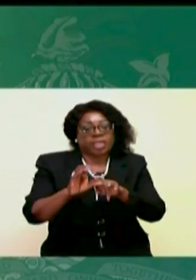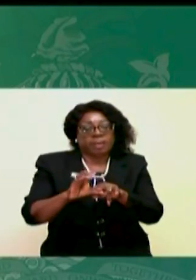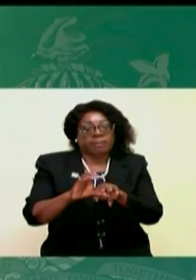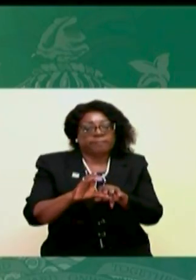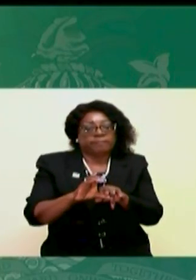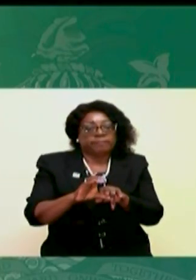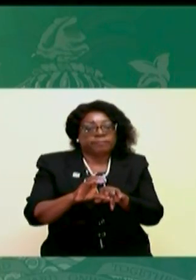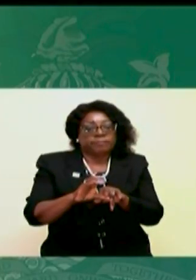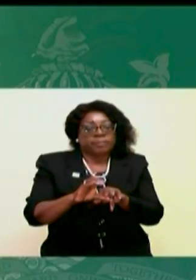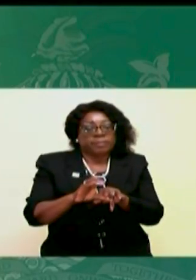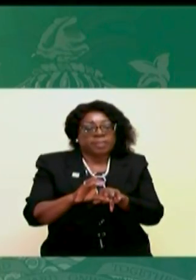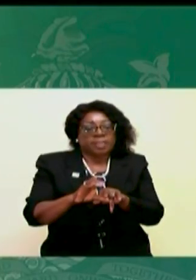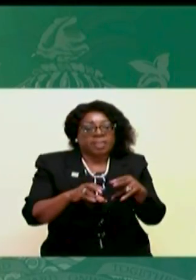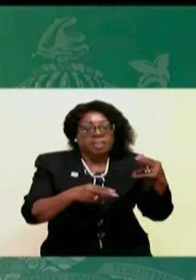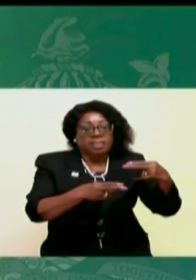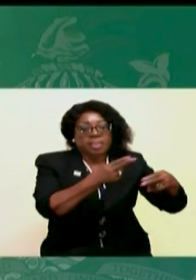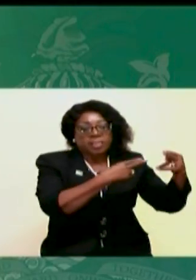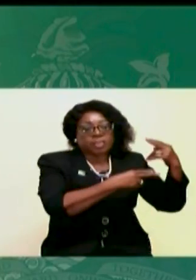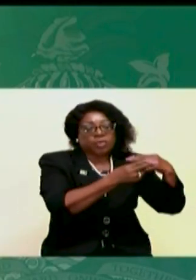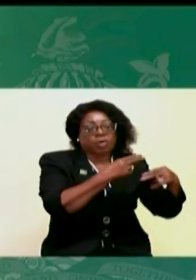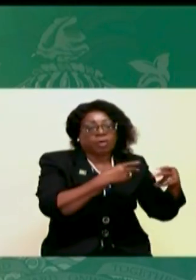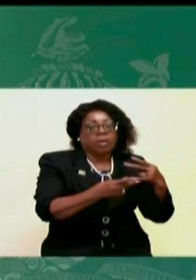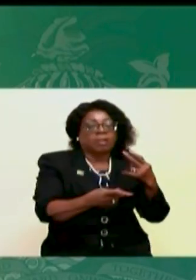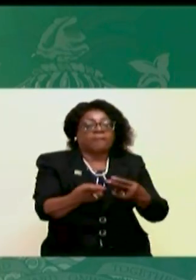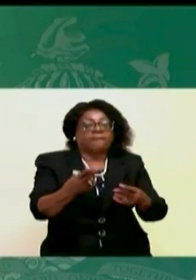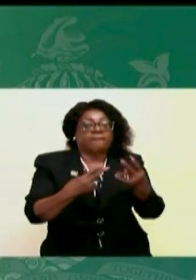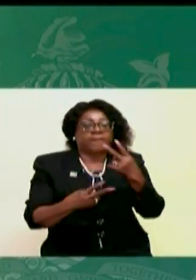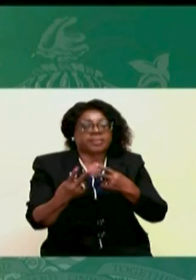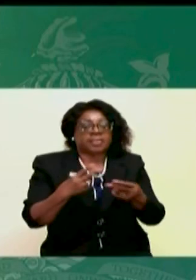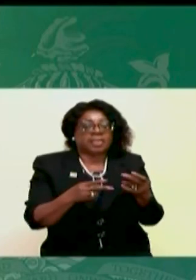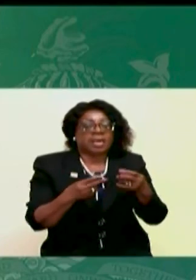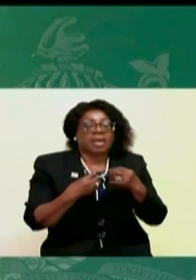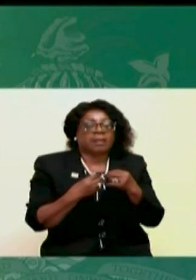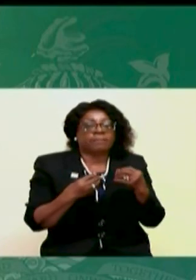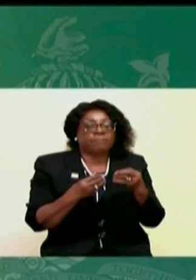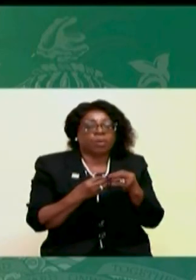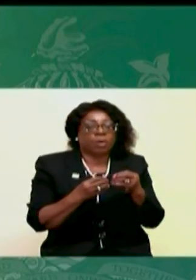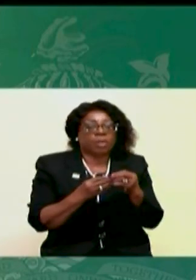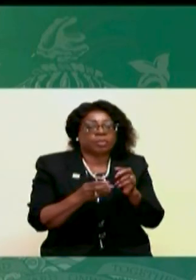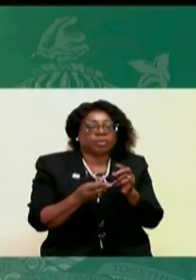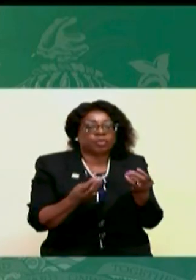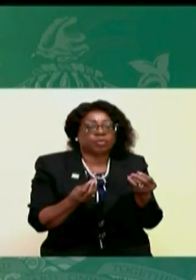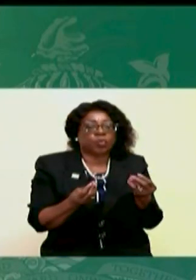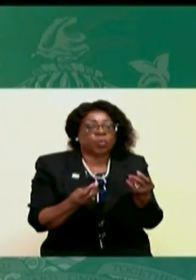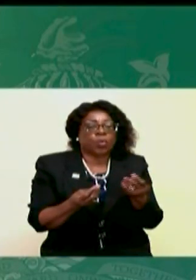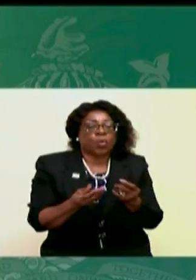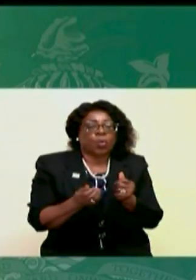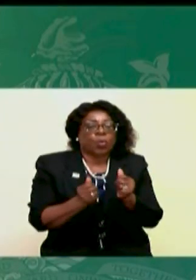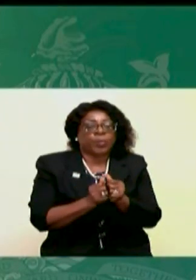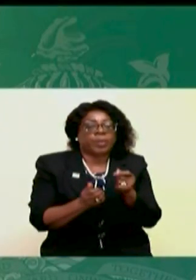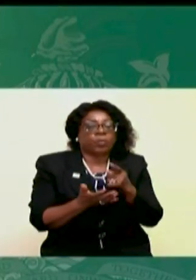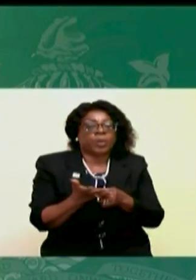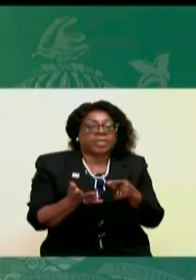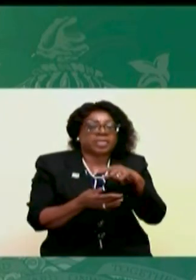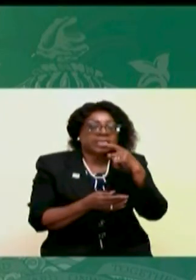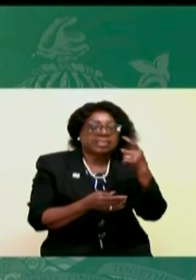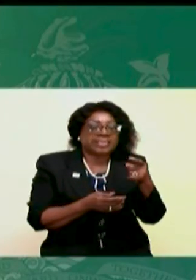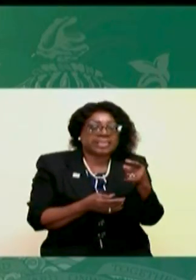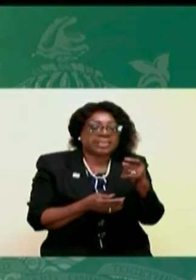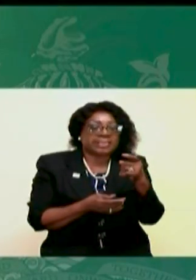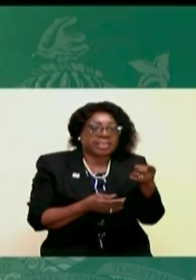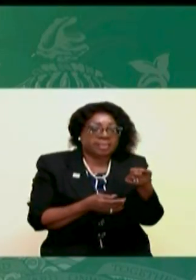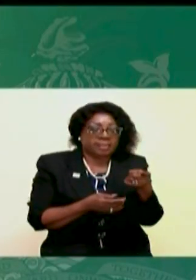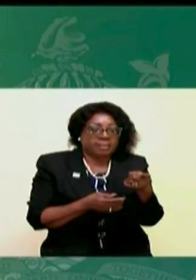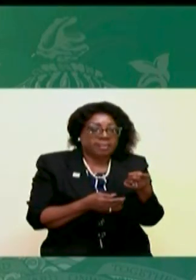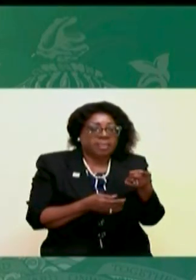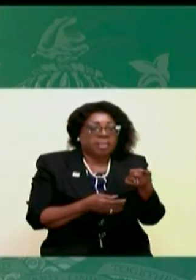the historical visit had more to do with what she said, Madam Speaker. Madam Speaker,